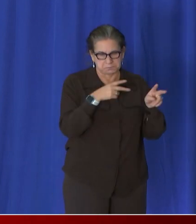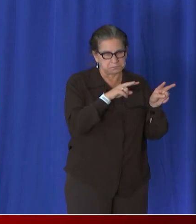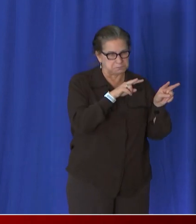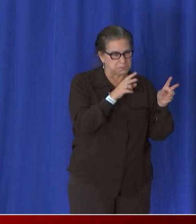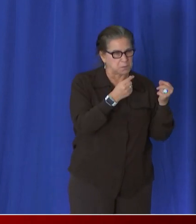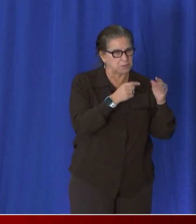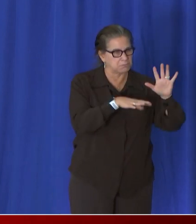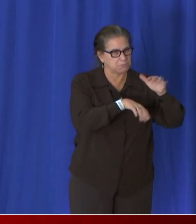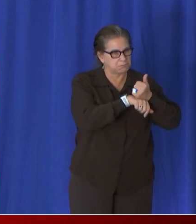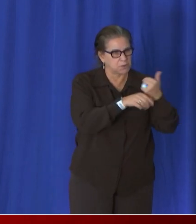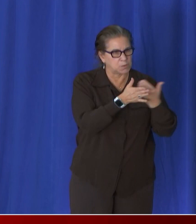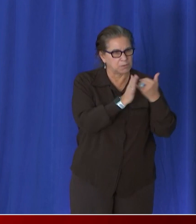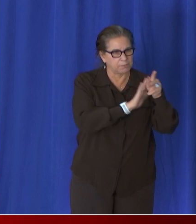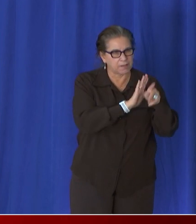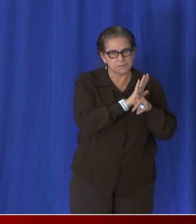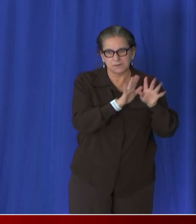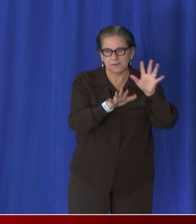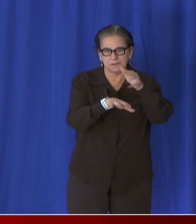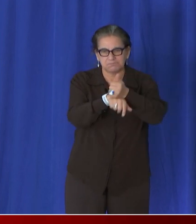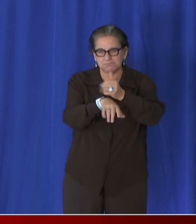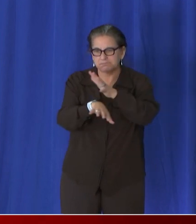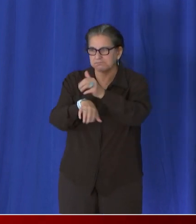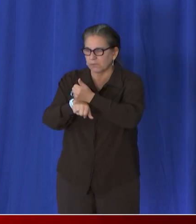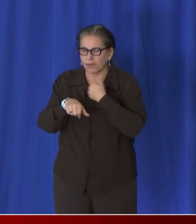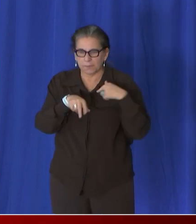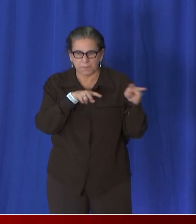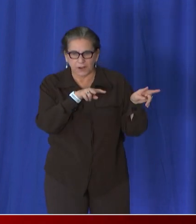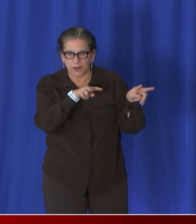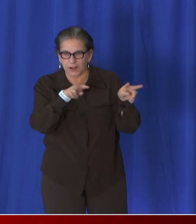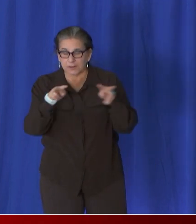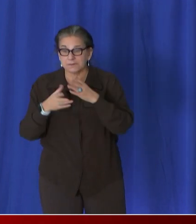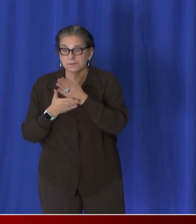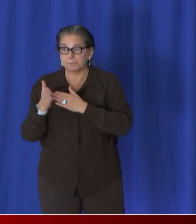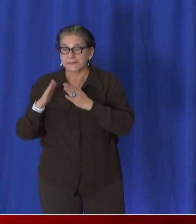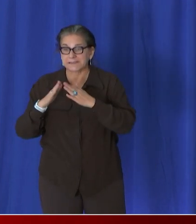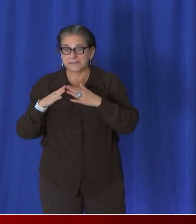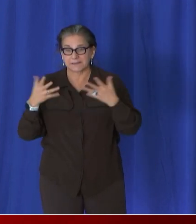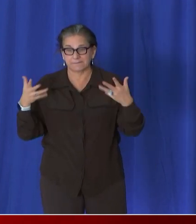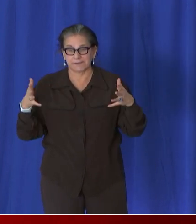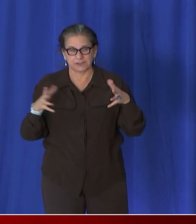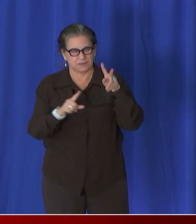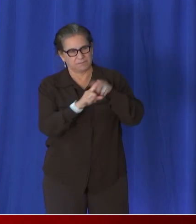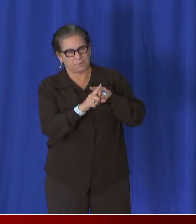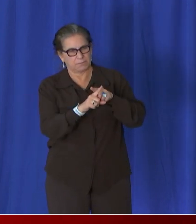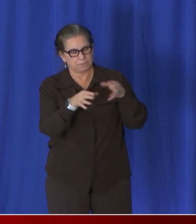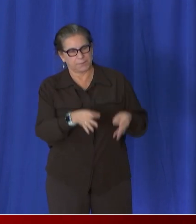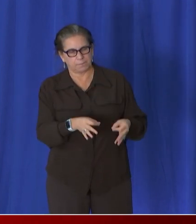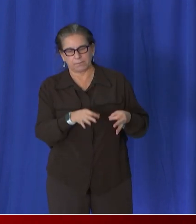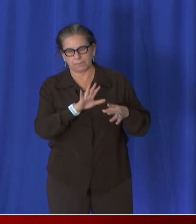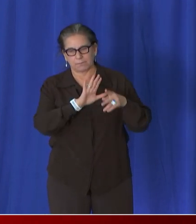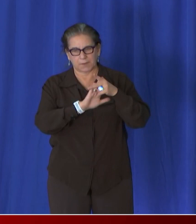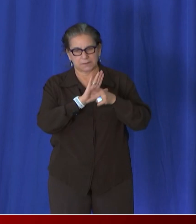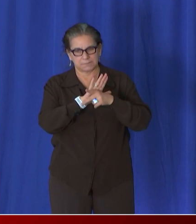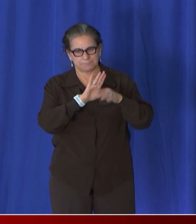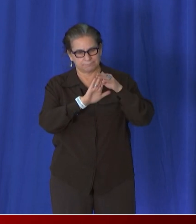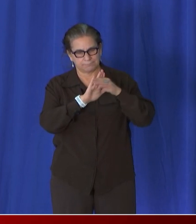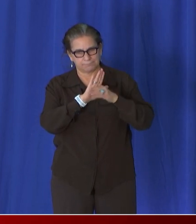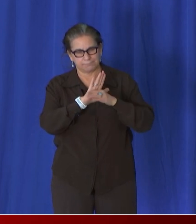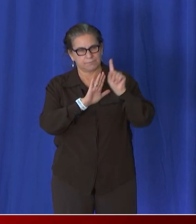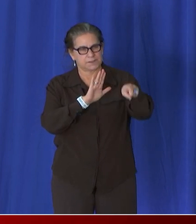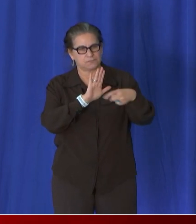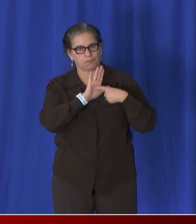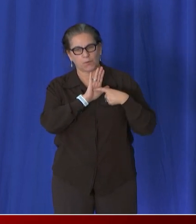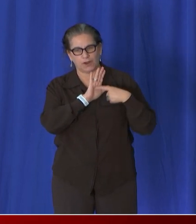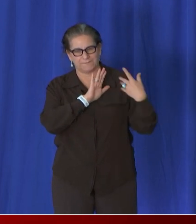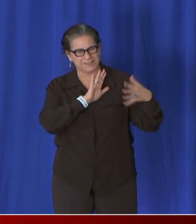sort of at the leading edge of the pack of cities that are implementing this, so we can learn from those who have gone before us. But I think we'll also learn